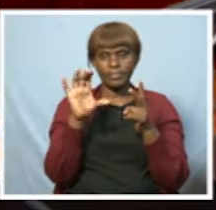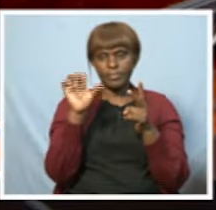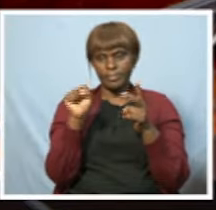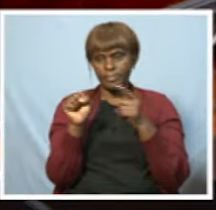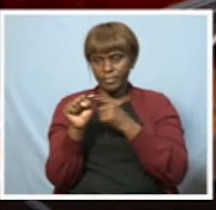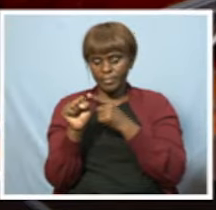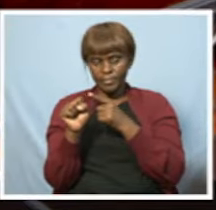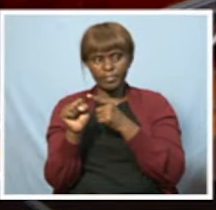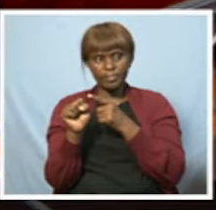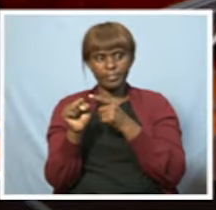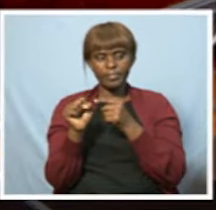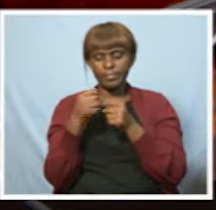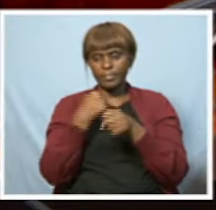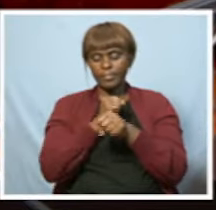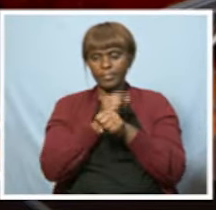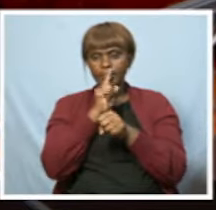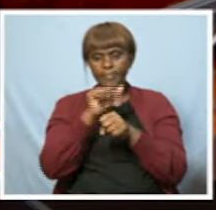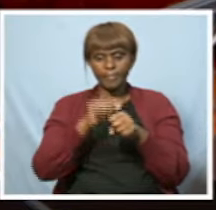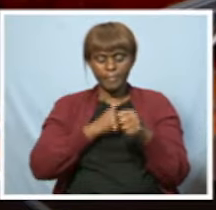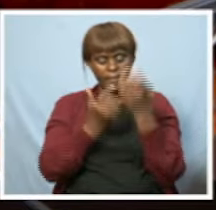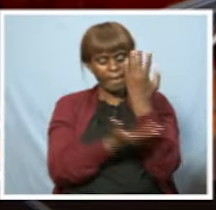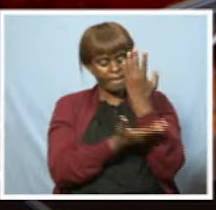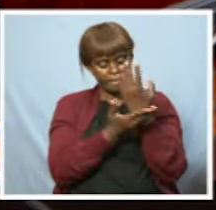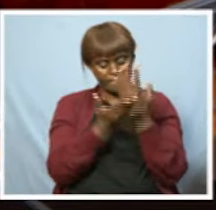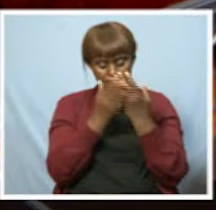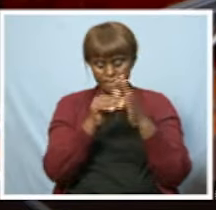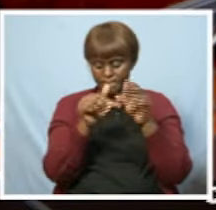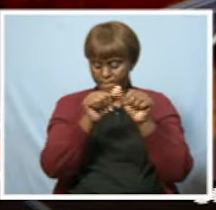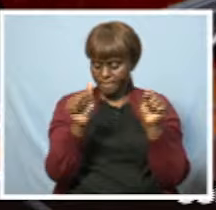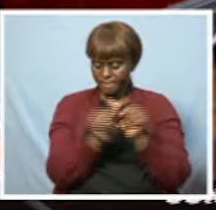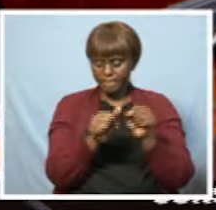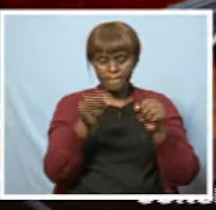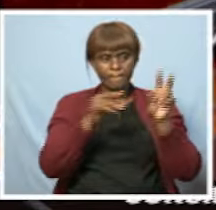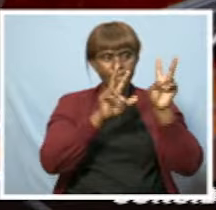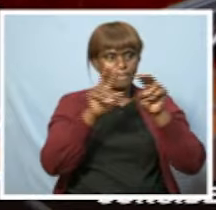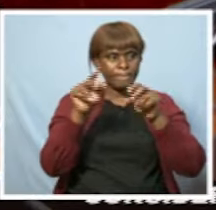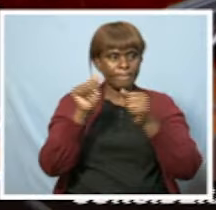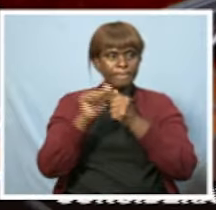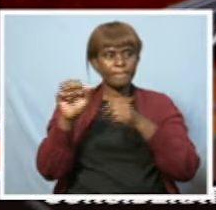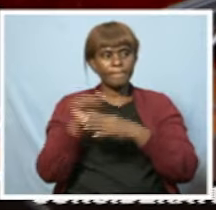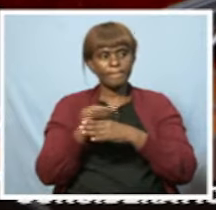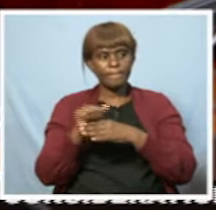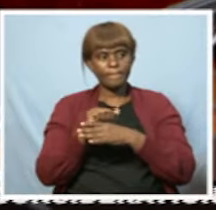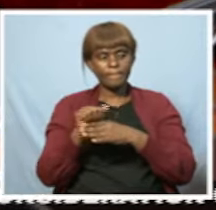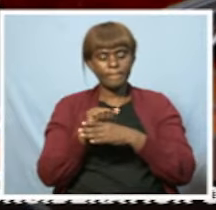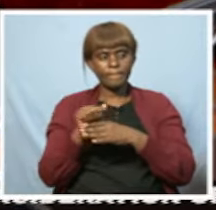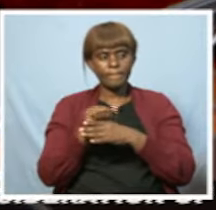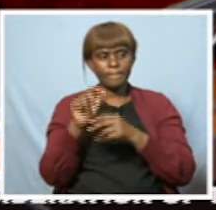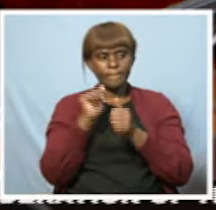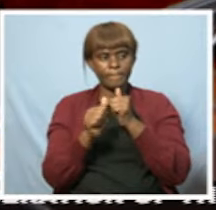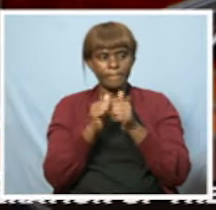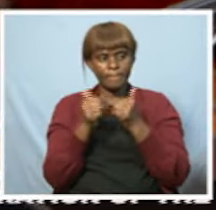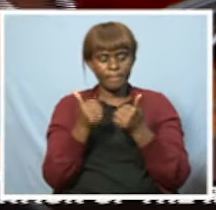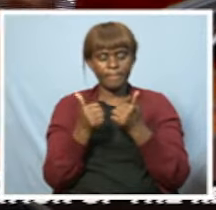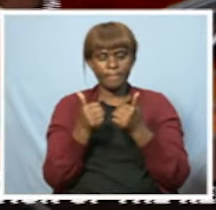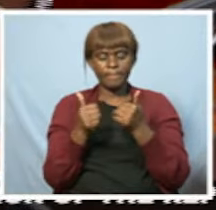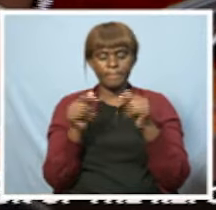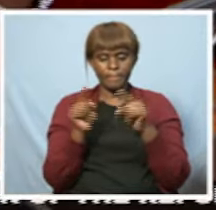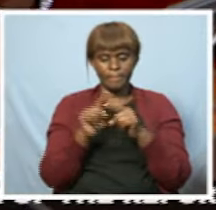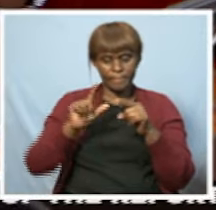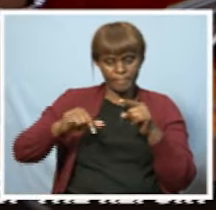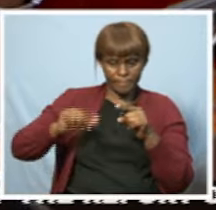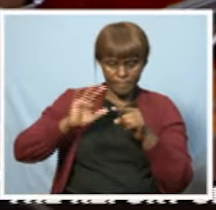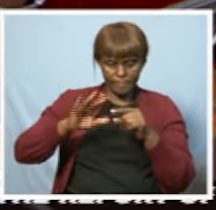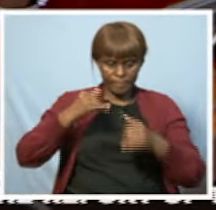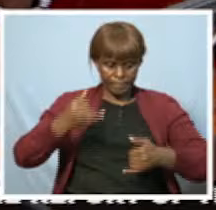CS, ensure that we improve in the area of monitoring and evaluation, because it delays